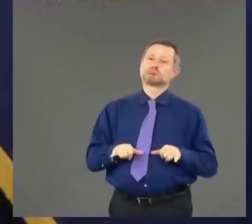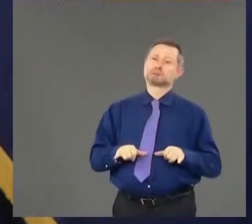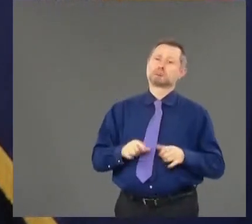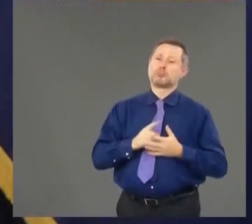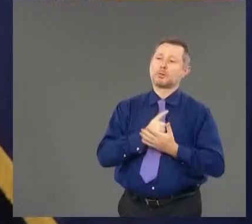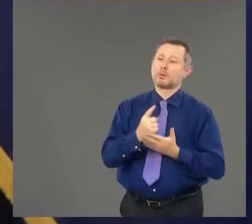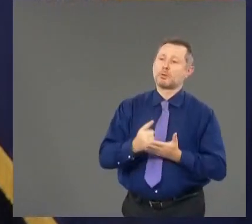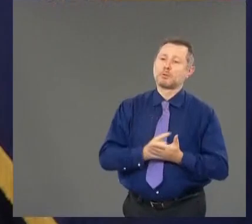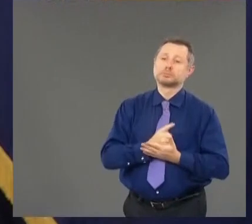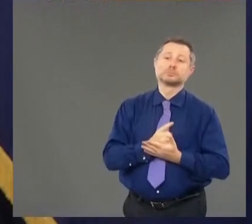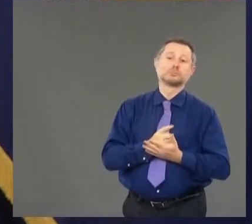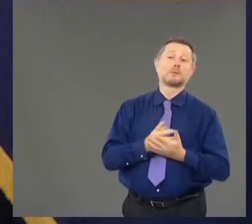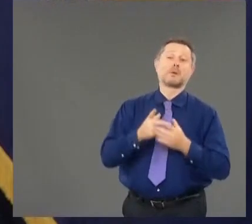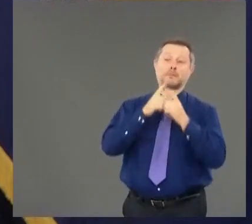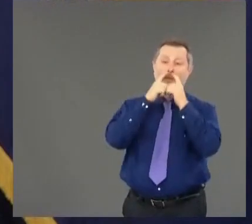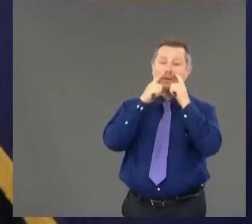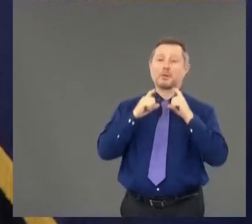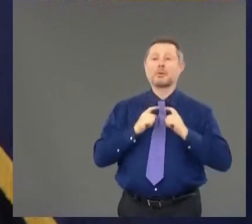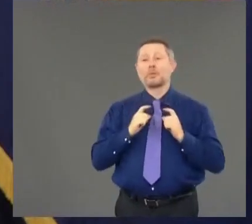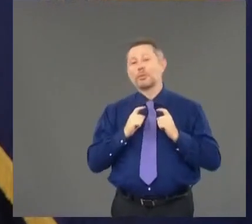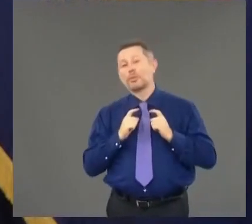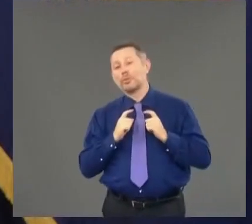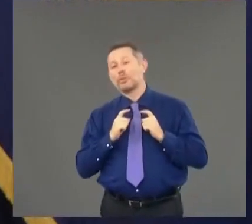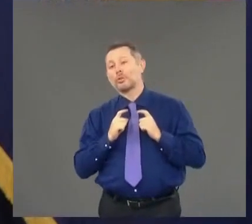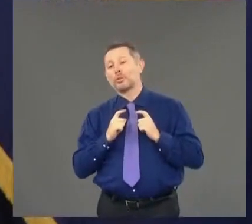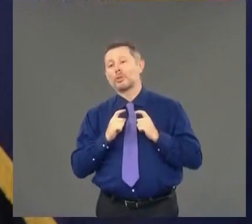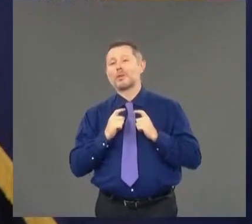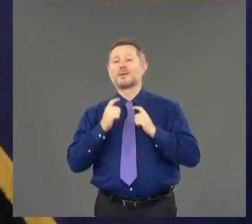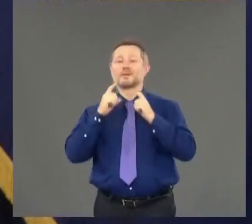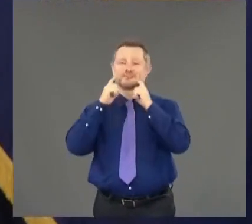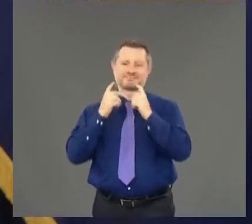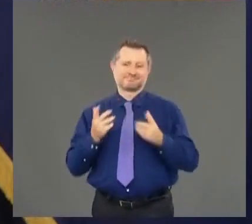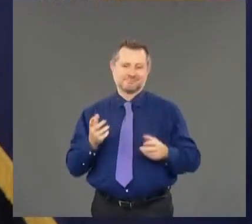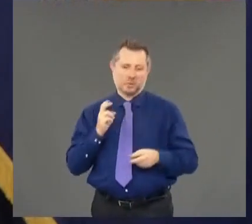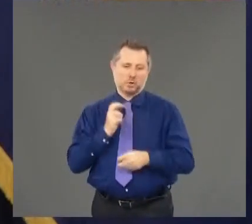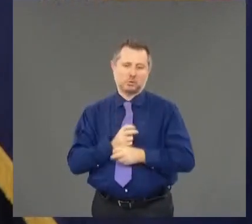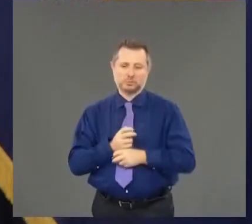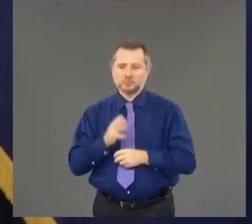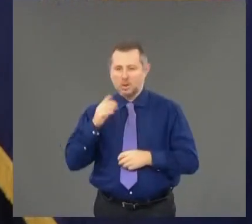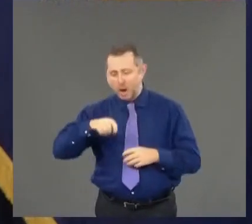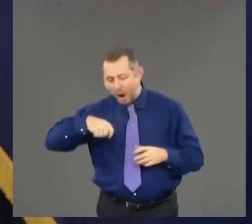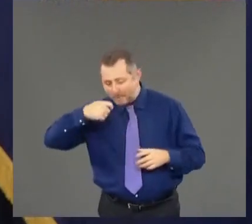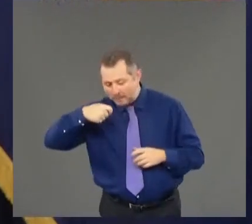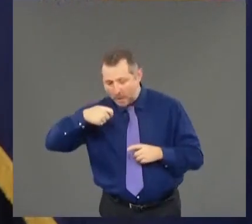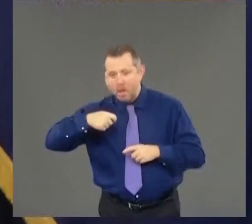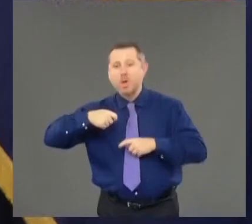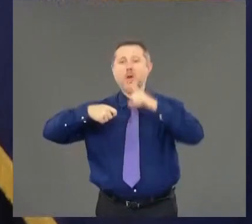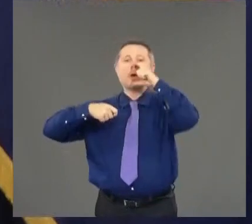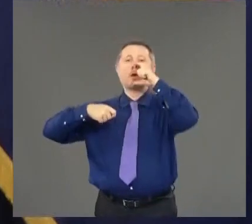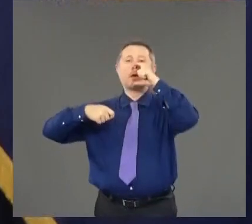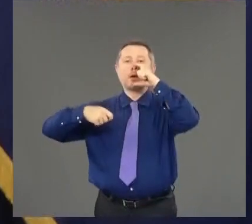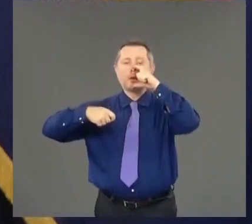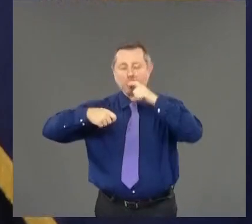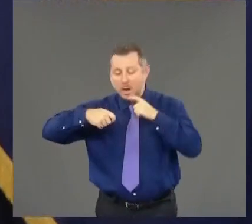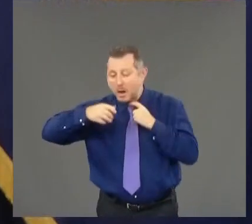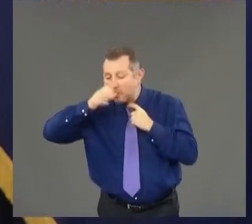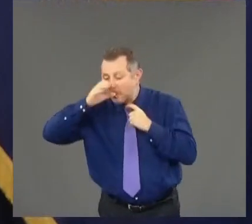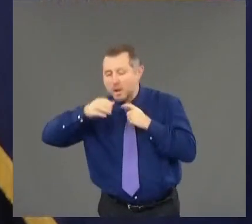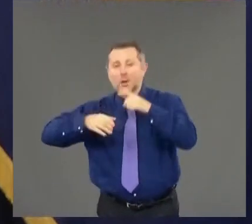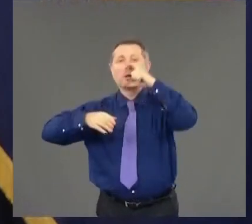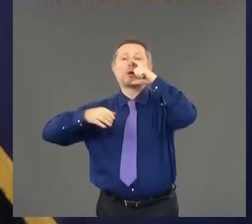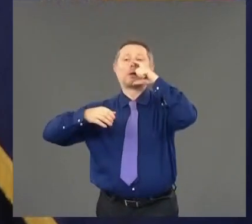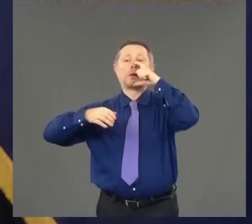have your mask down a lot because it's hard to eat with your mask, it's hard to drink with your mask, I don't care how good you